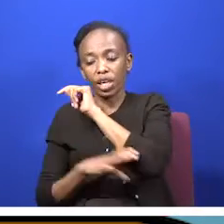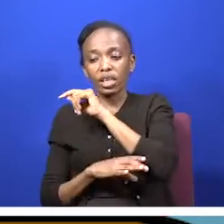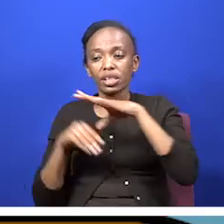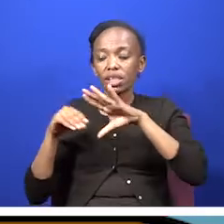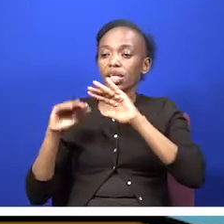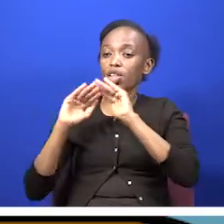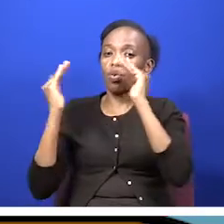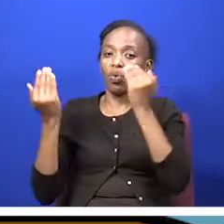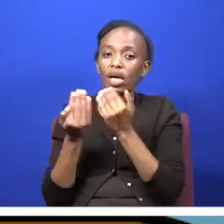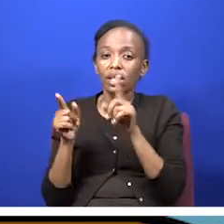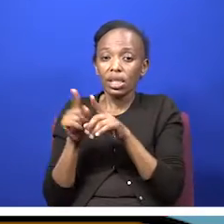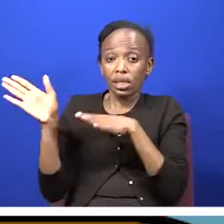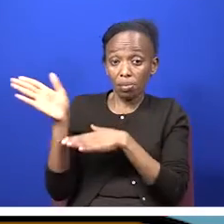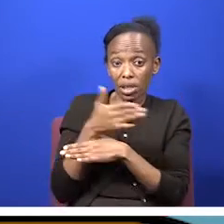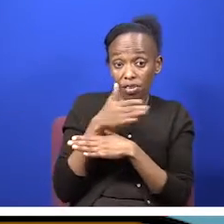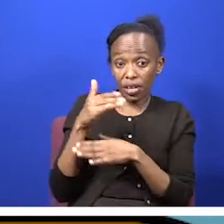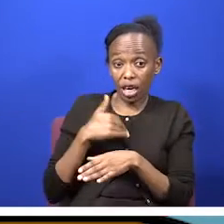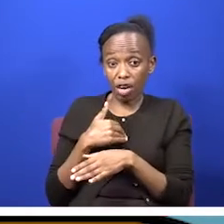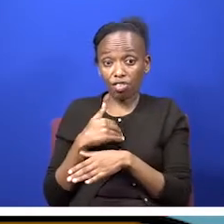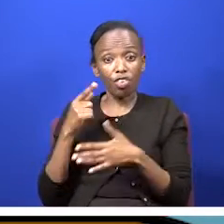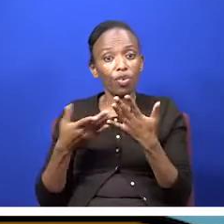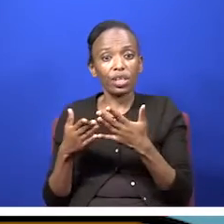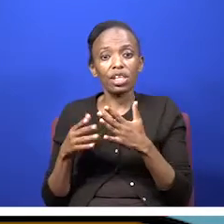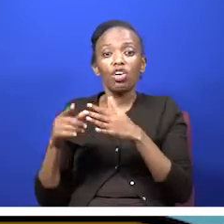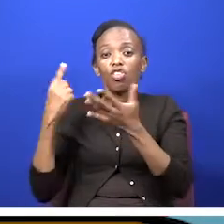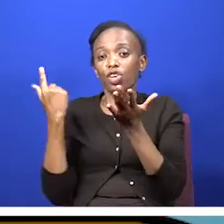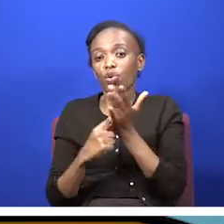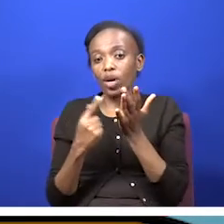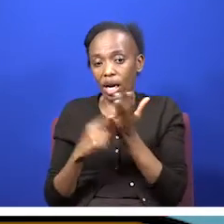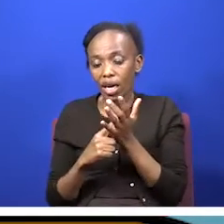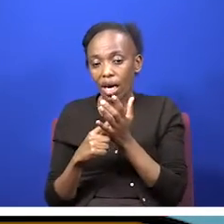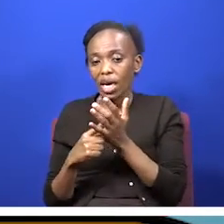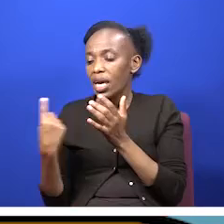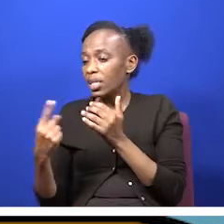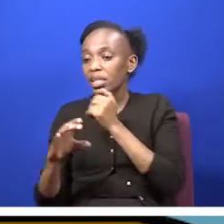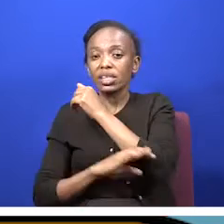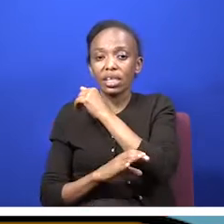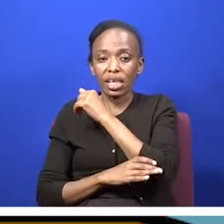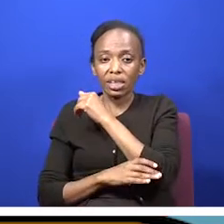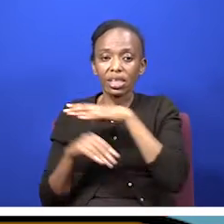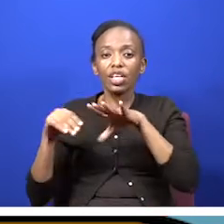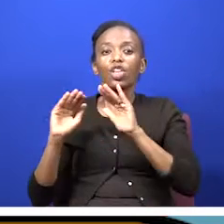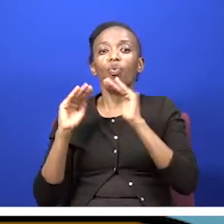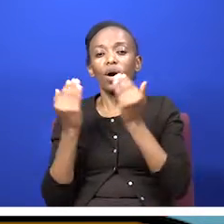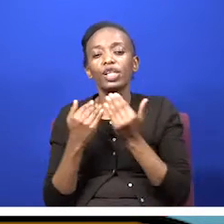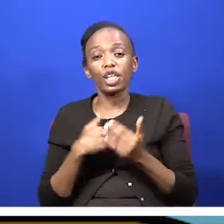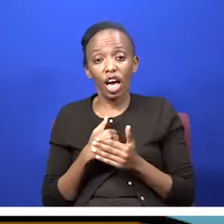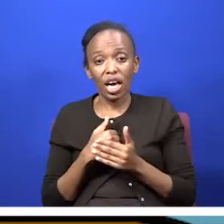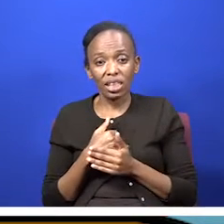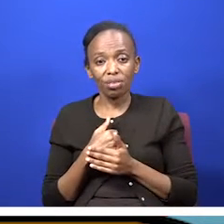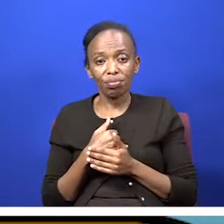country in the world, like the flag I'm holding is for Uganda. And every country in the